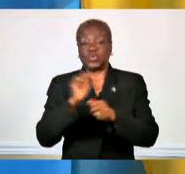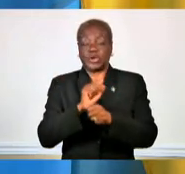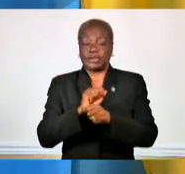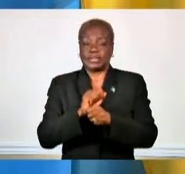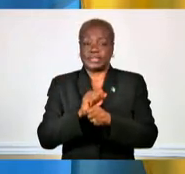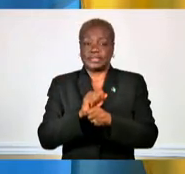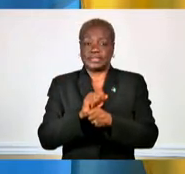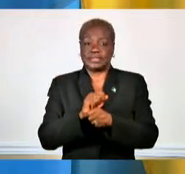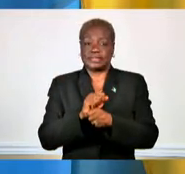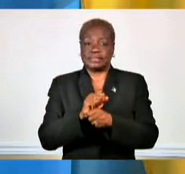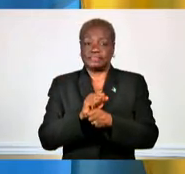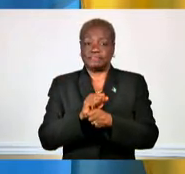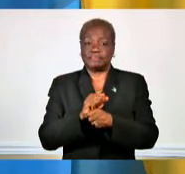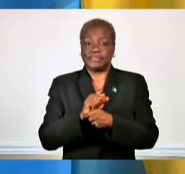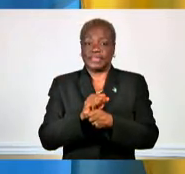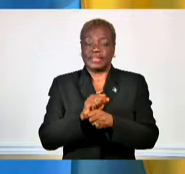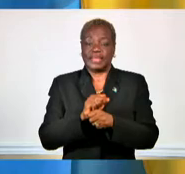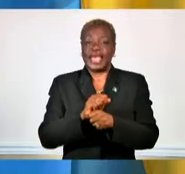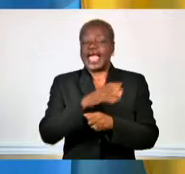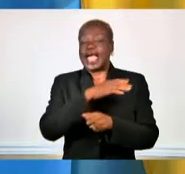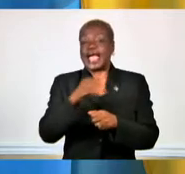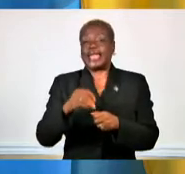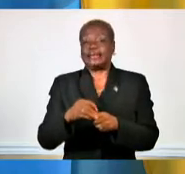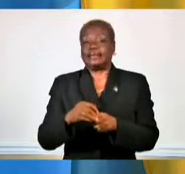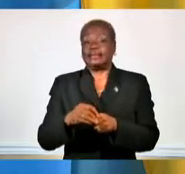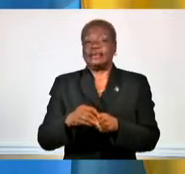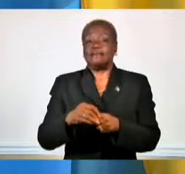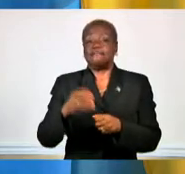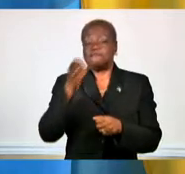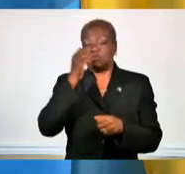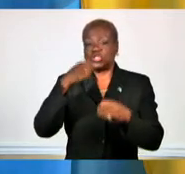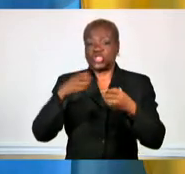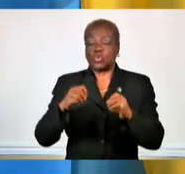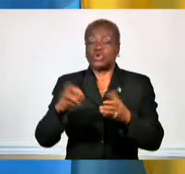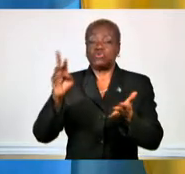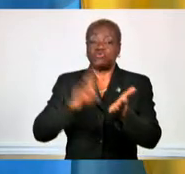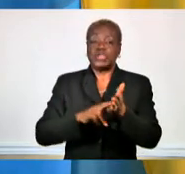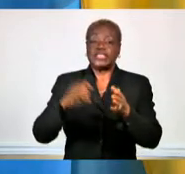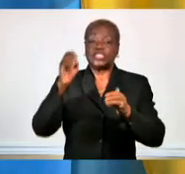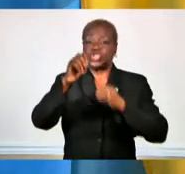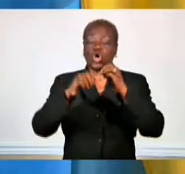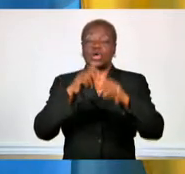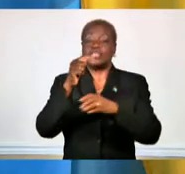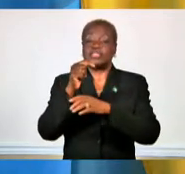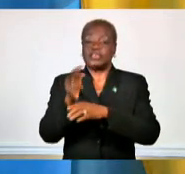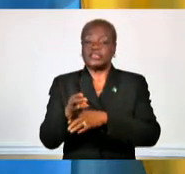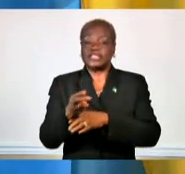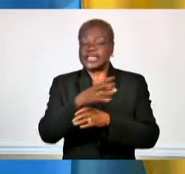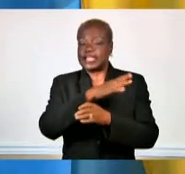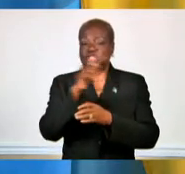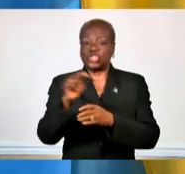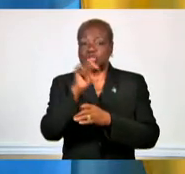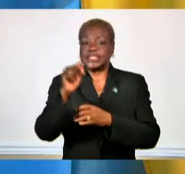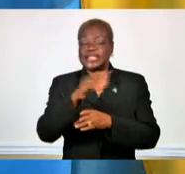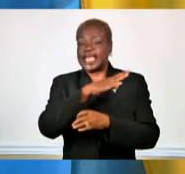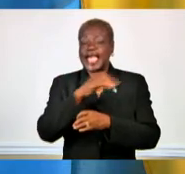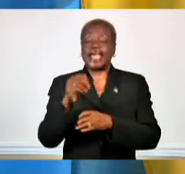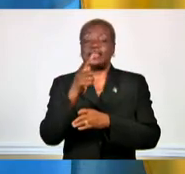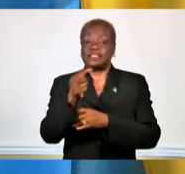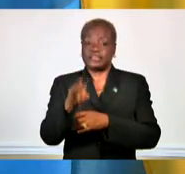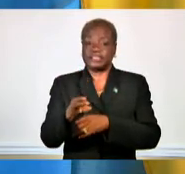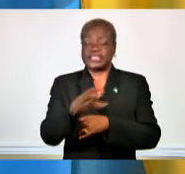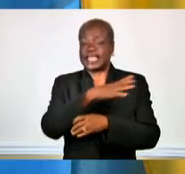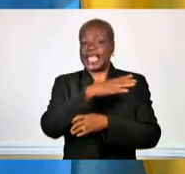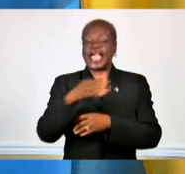And enabling food stores to restock on Tuesday, Thursday, and now